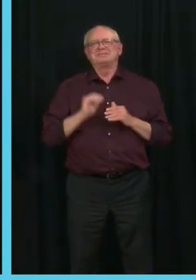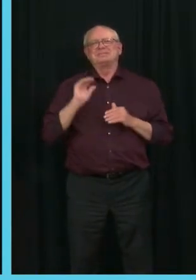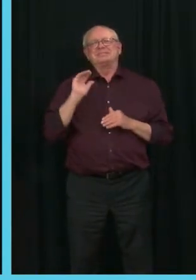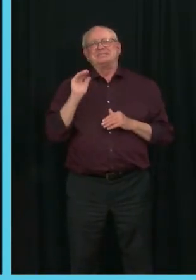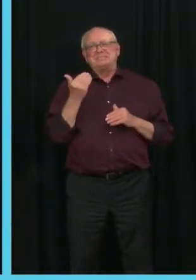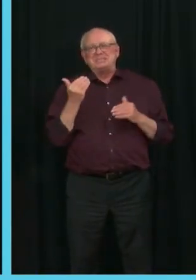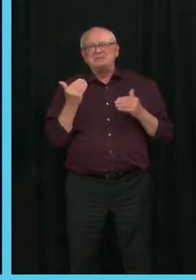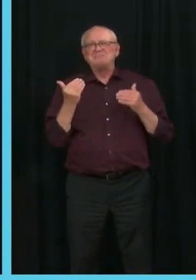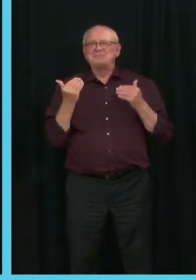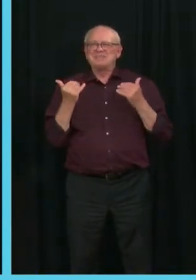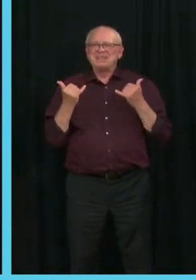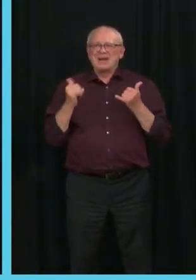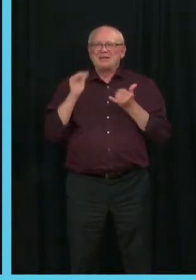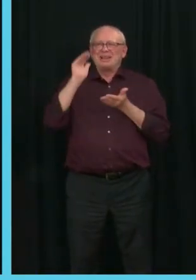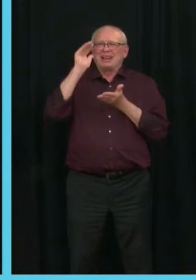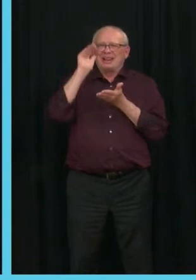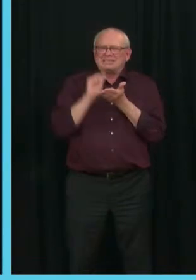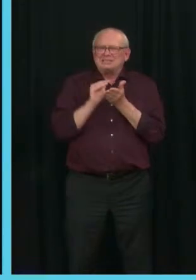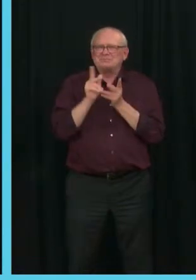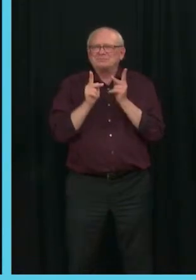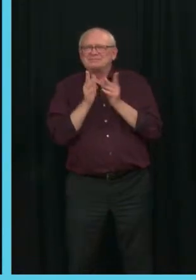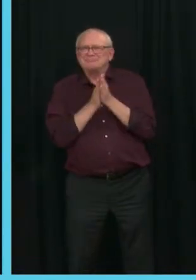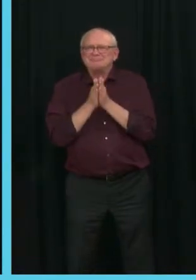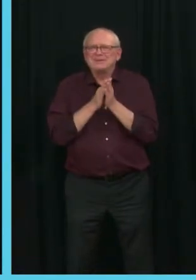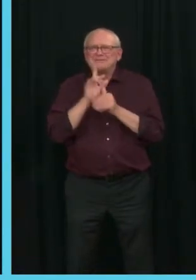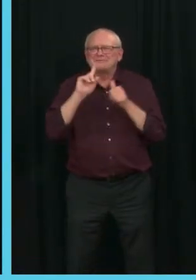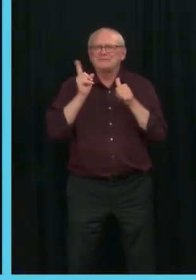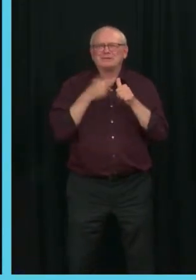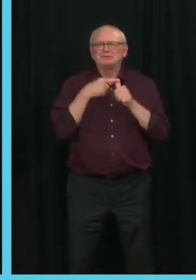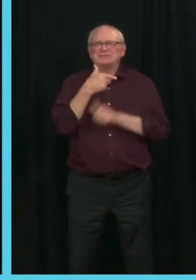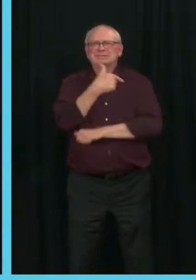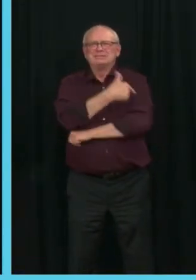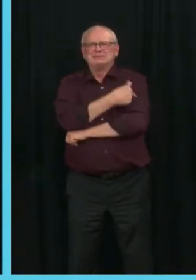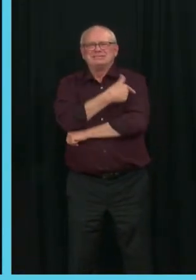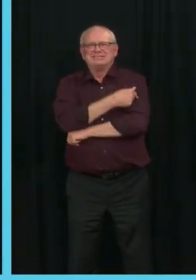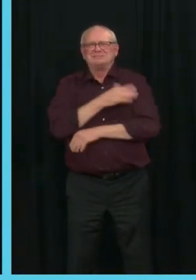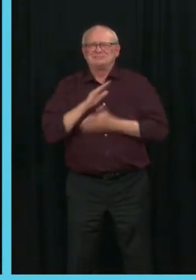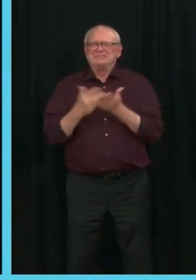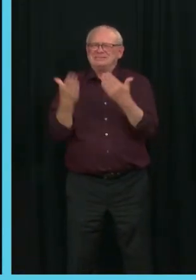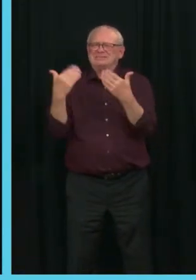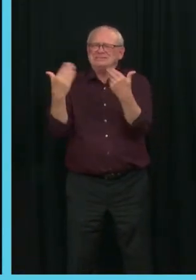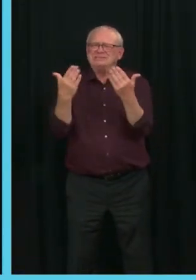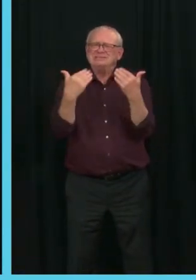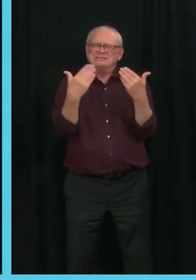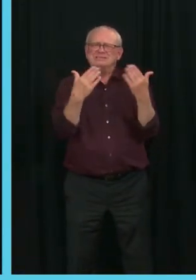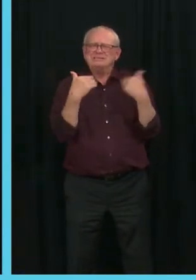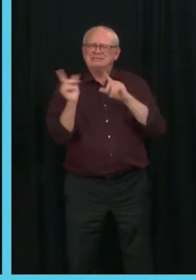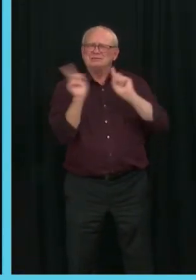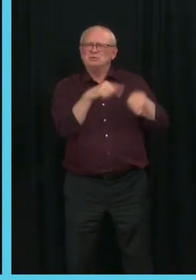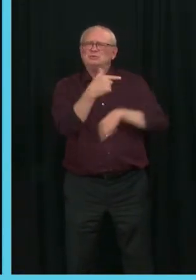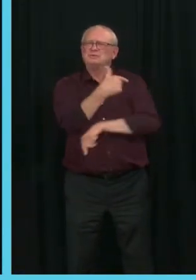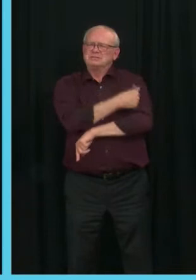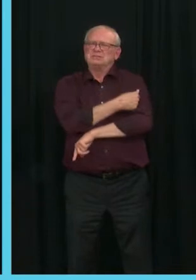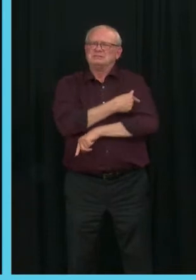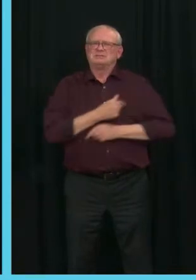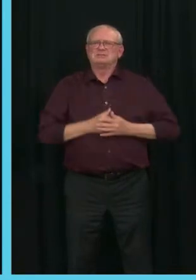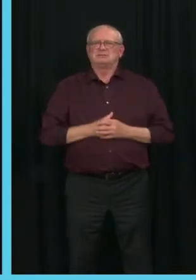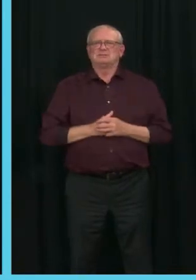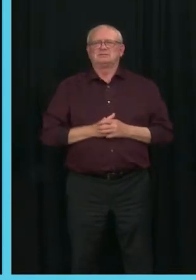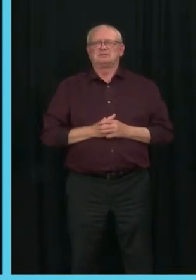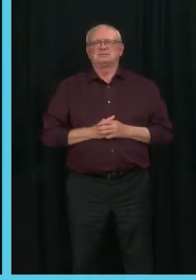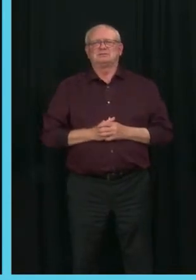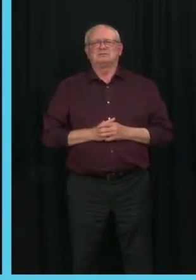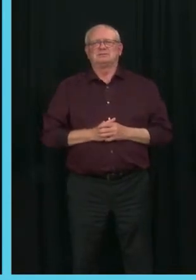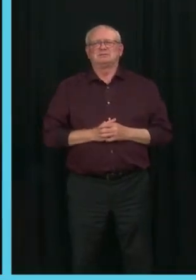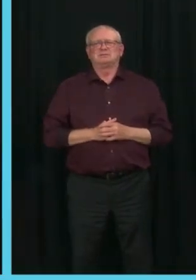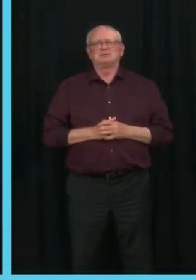need everyone to do their part. So the full opening of our province is in the hands of Albertans, especially those of you who have been maybe